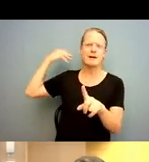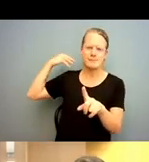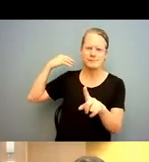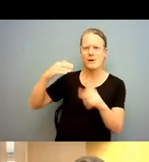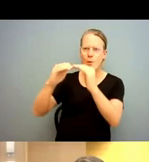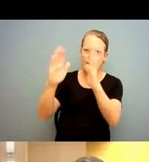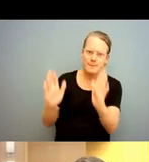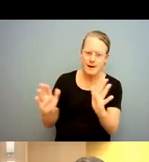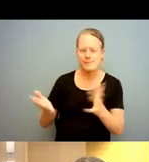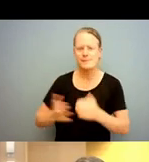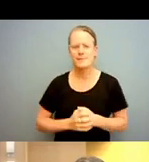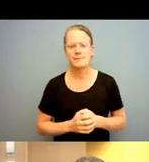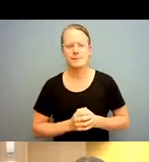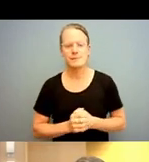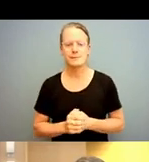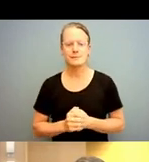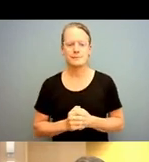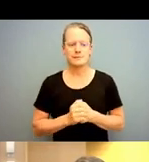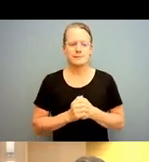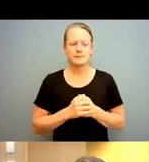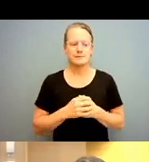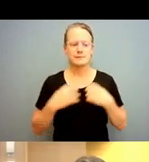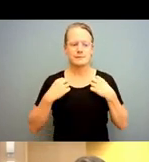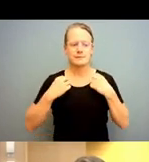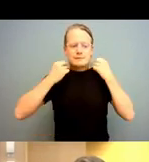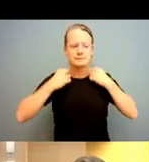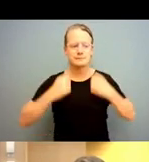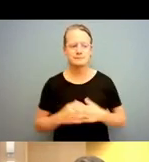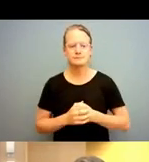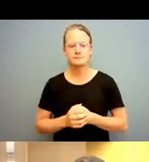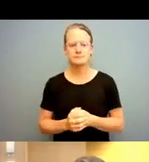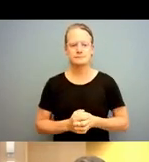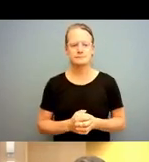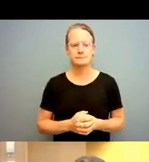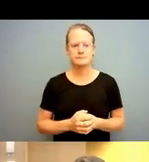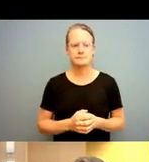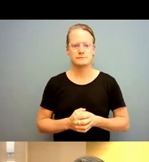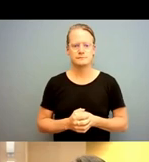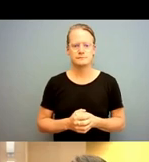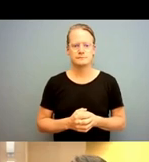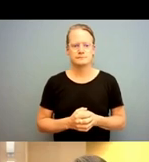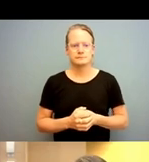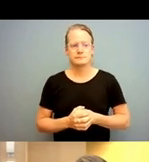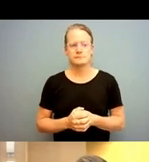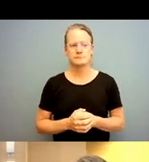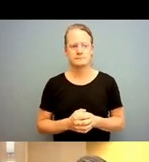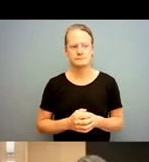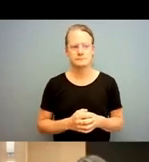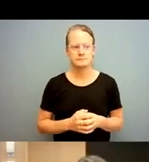Nuupa, älä taaja munje, jos orruatte, in voi muihte juur maitie. ihpahton